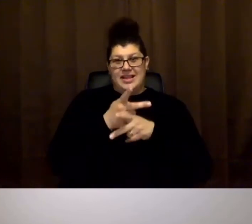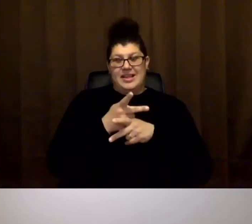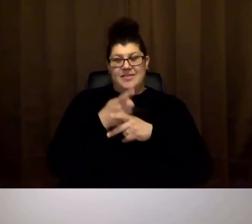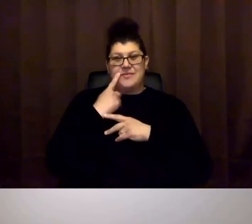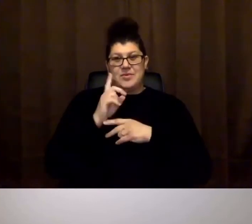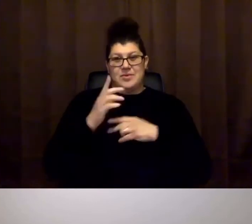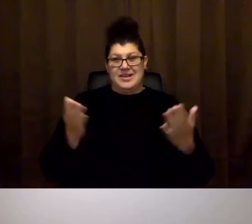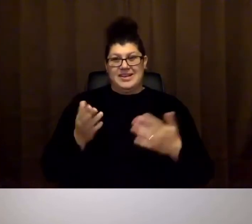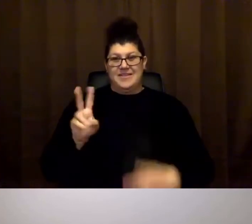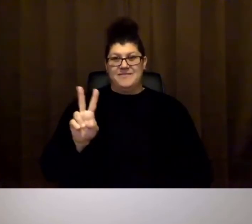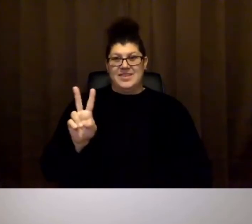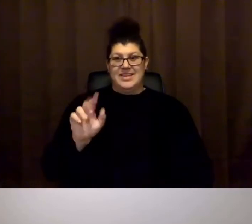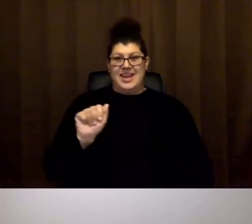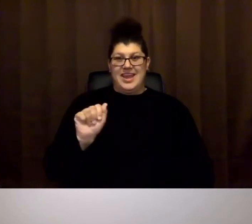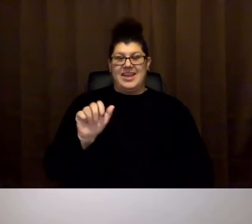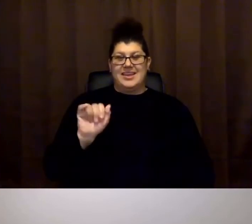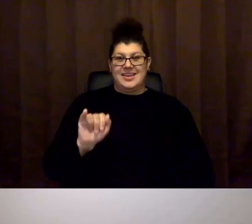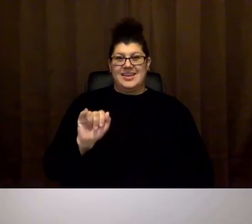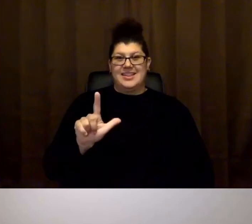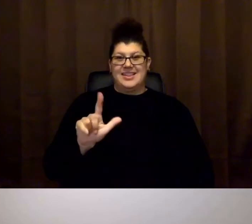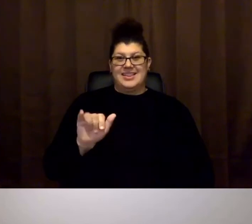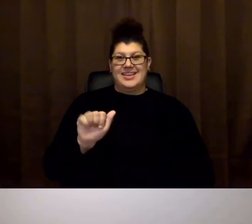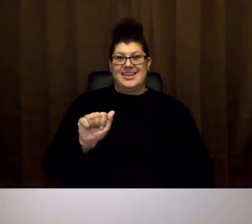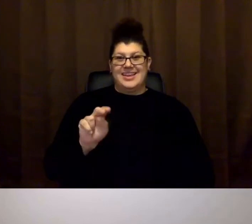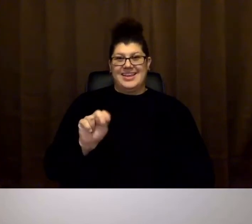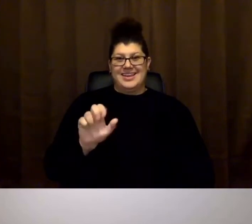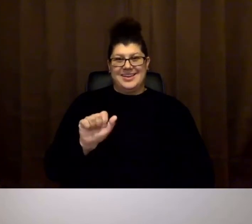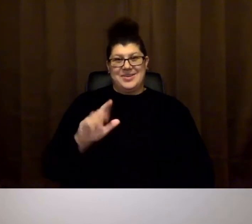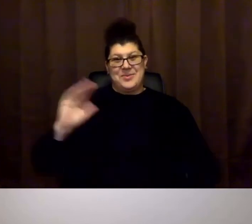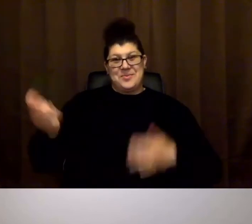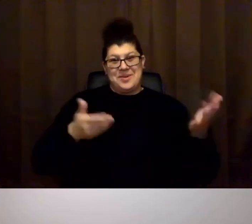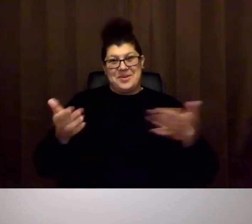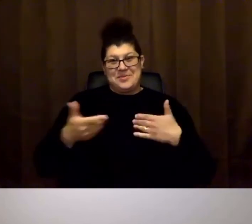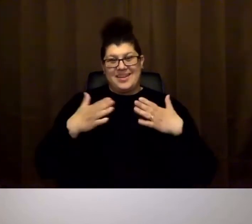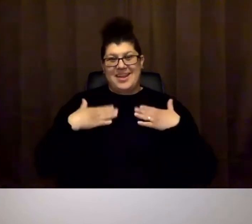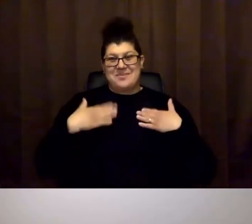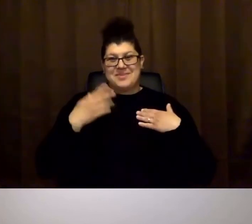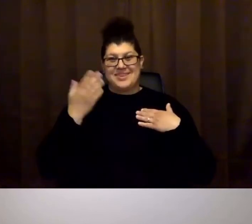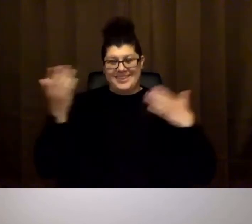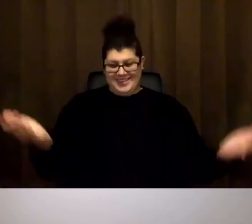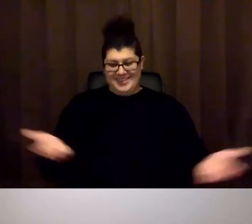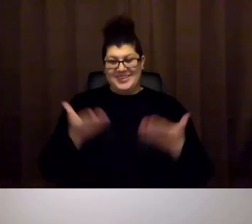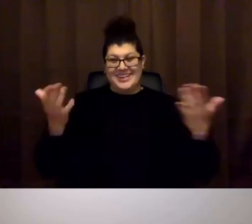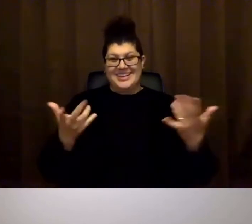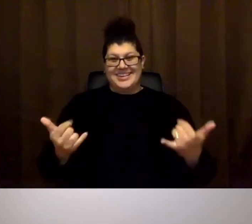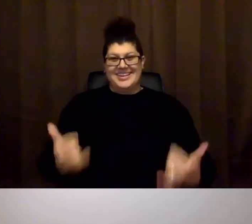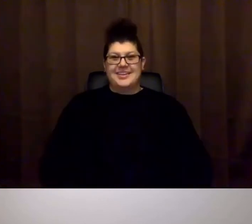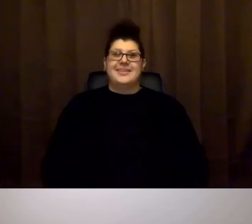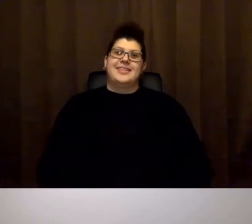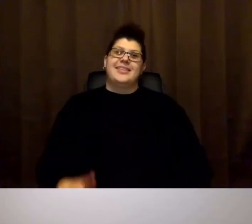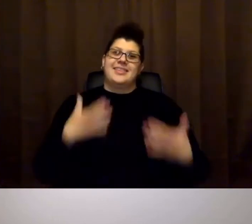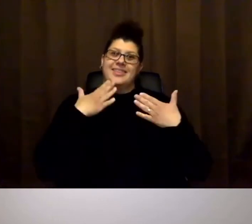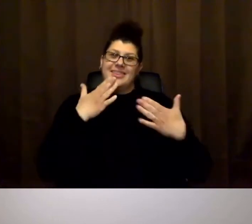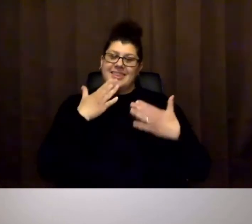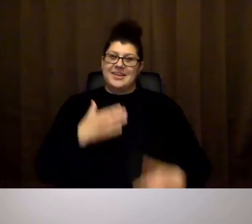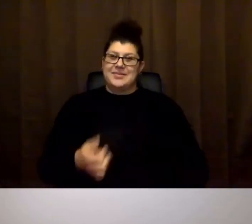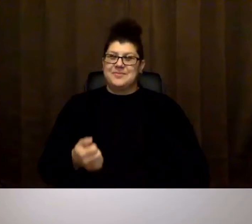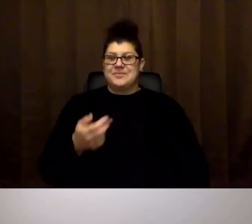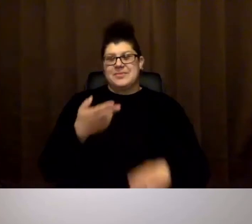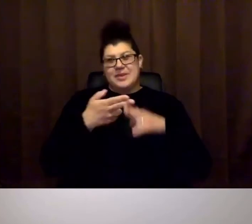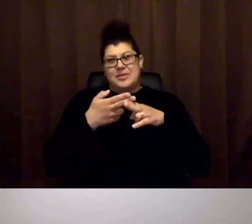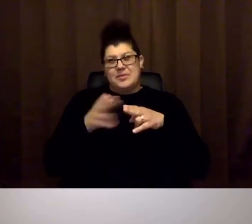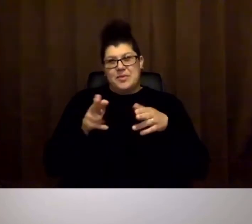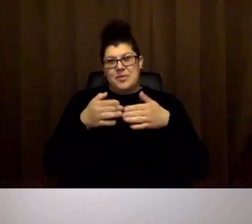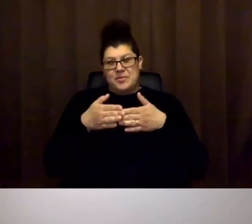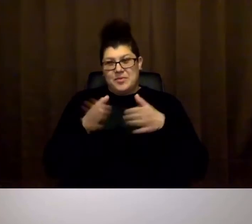at VA Illiana. Welcome. We're glad to have you today. Thank you so much. So just a quick overview of